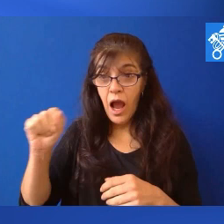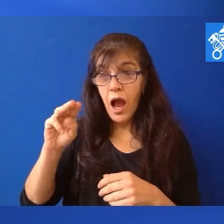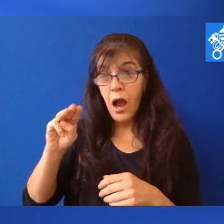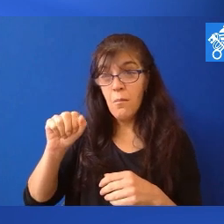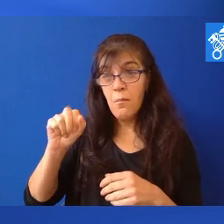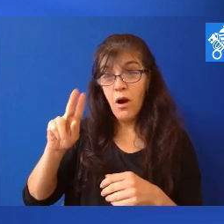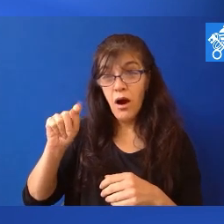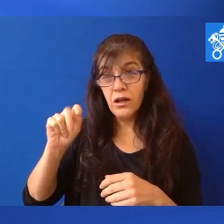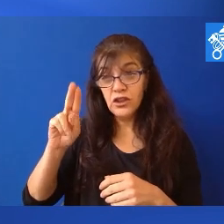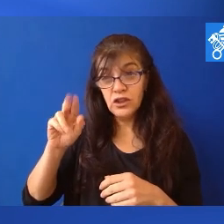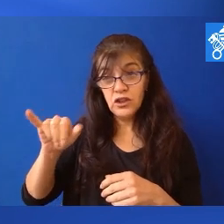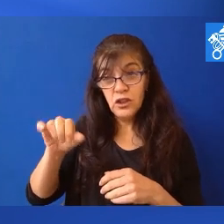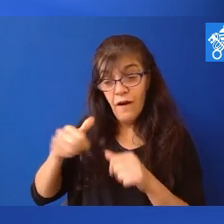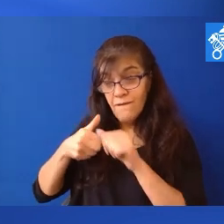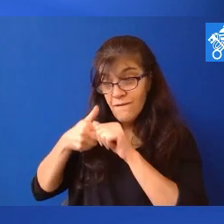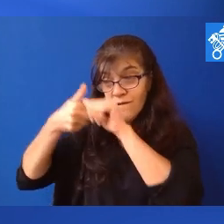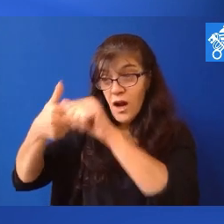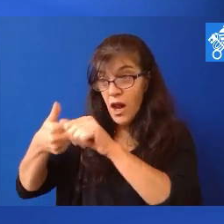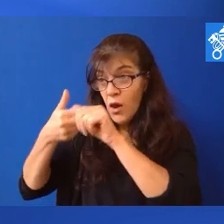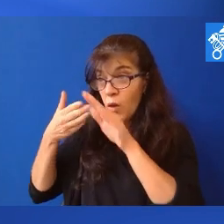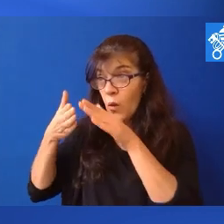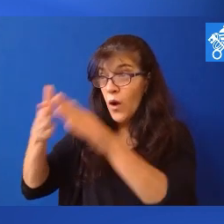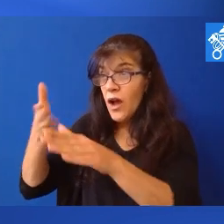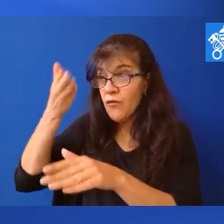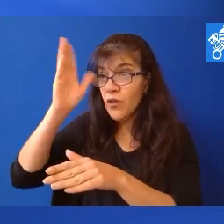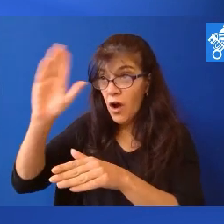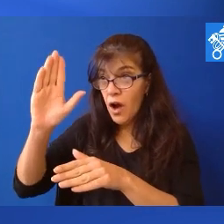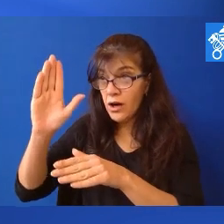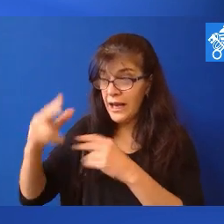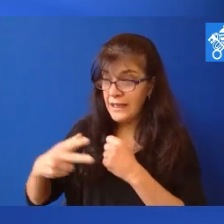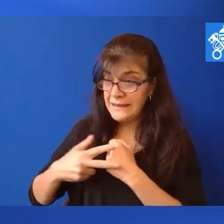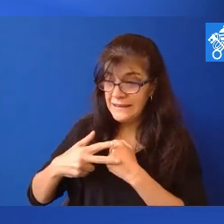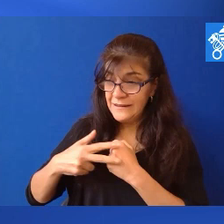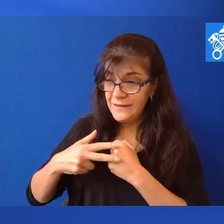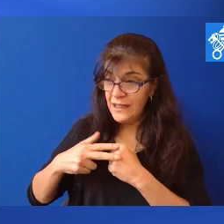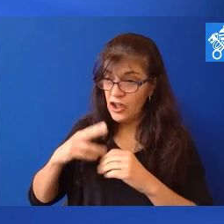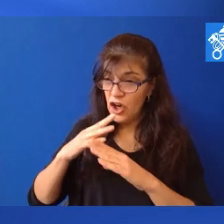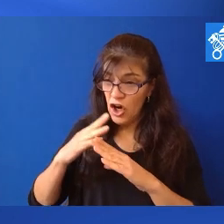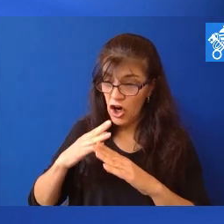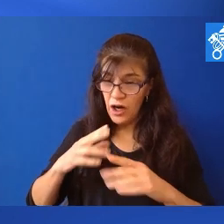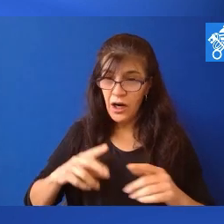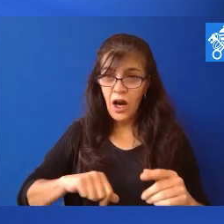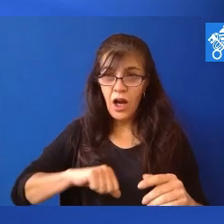word of God, kept her life pure, defending her dignity.